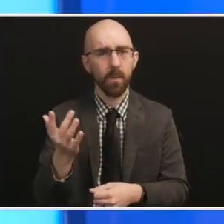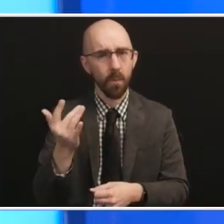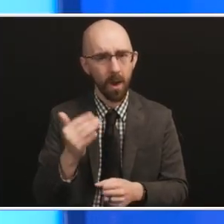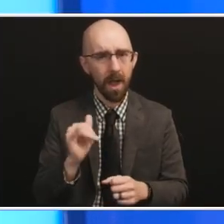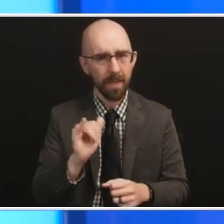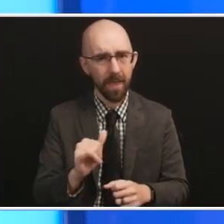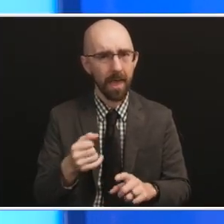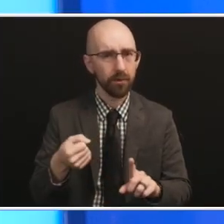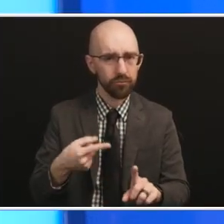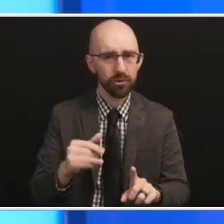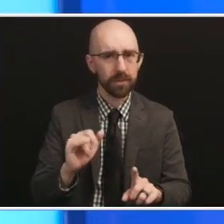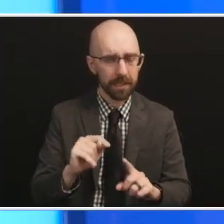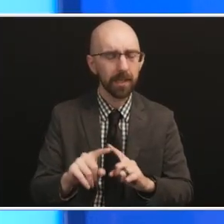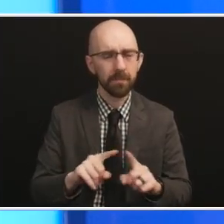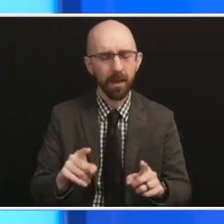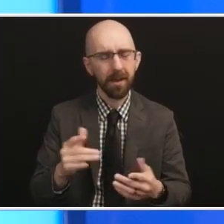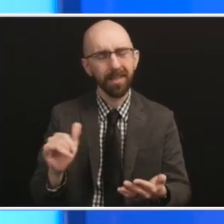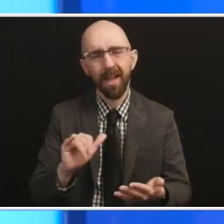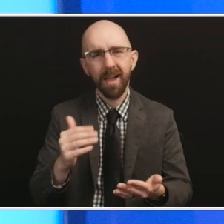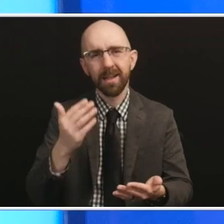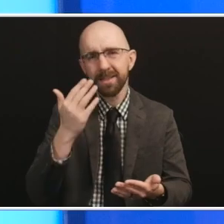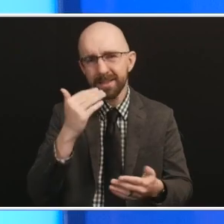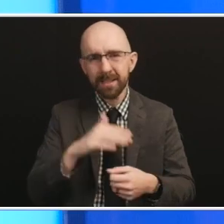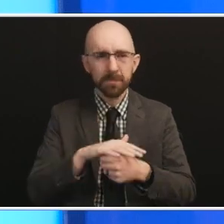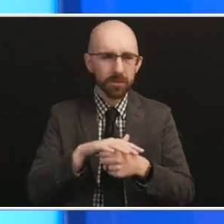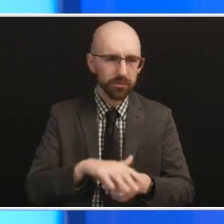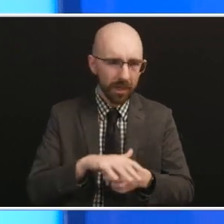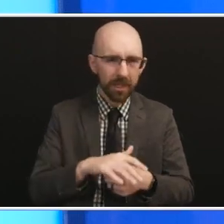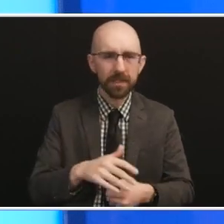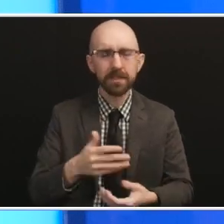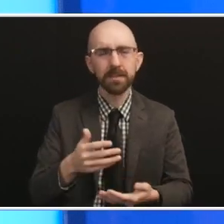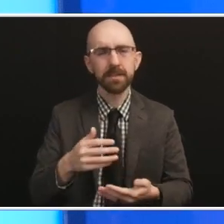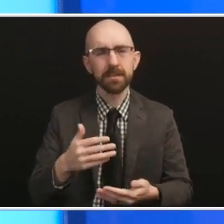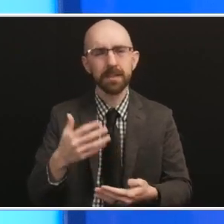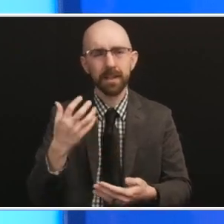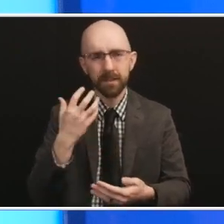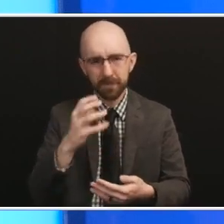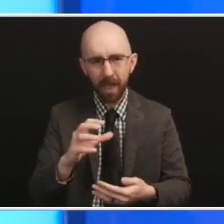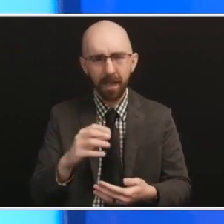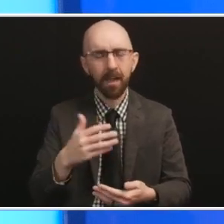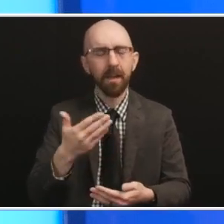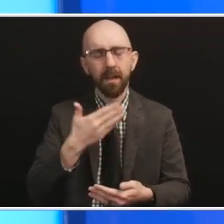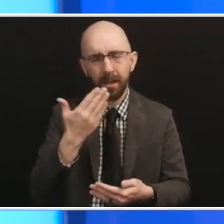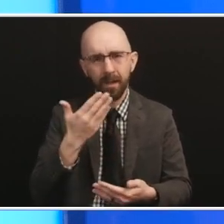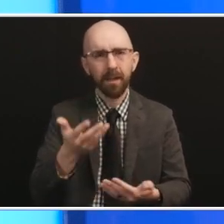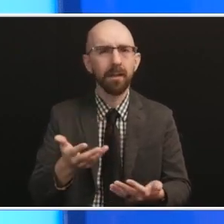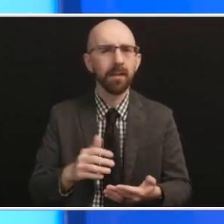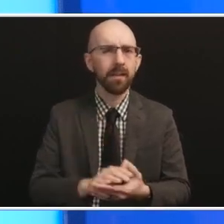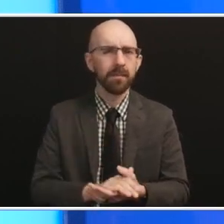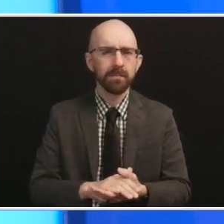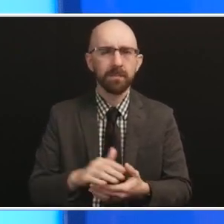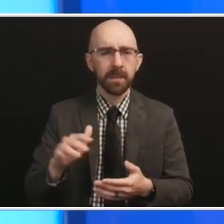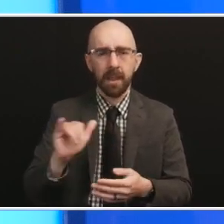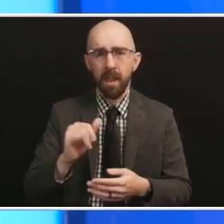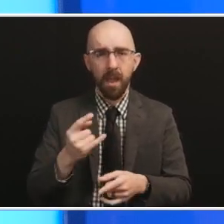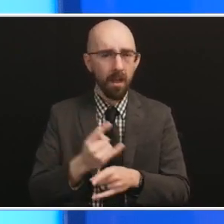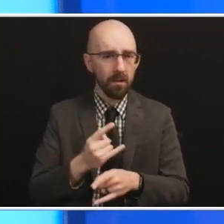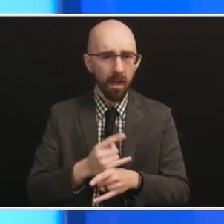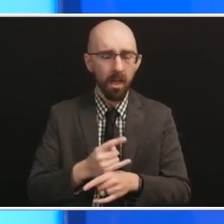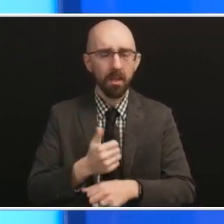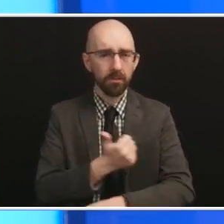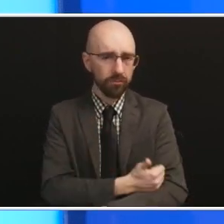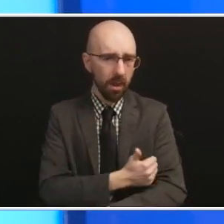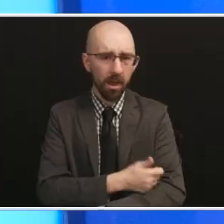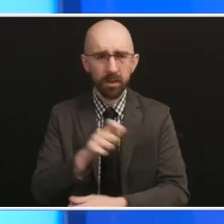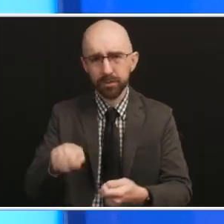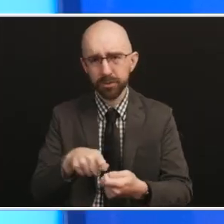like poor sleep, stress, certain smells, hot environments, a lot of things like that, even alcohol, drugs, certain